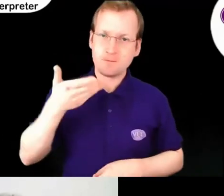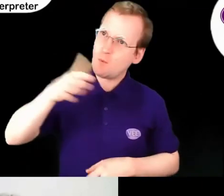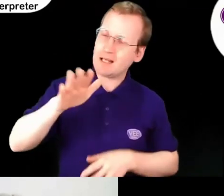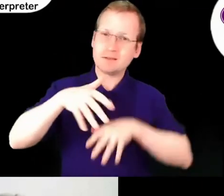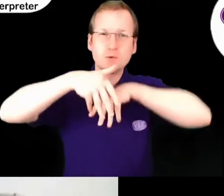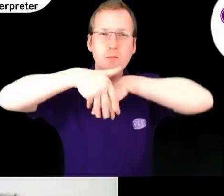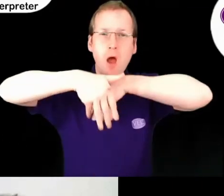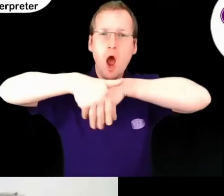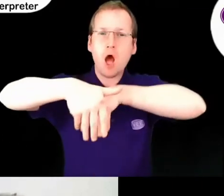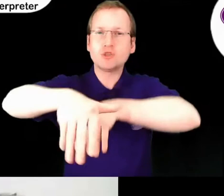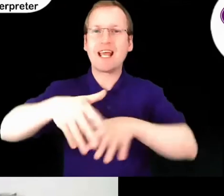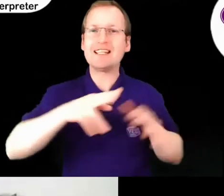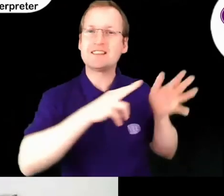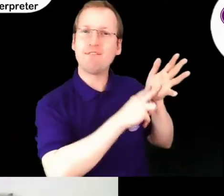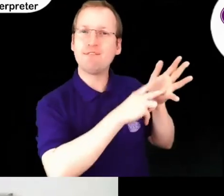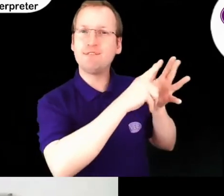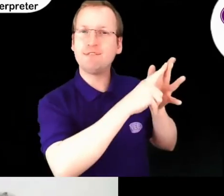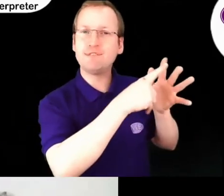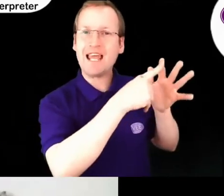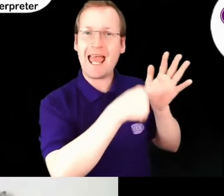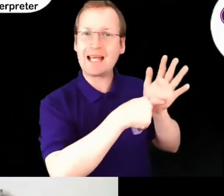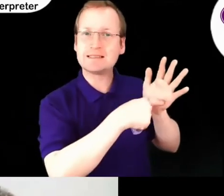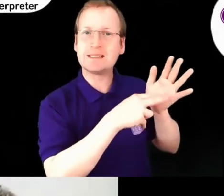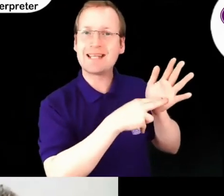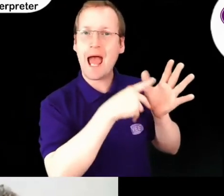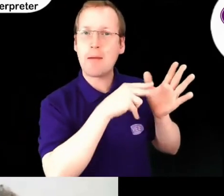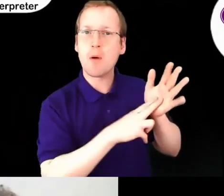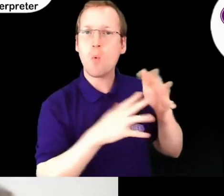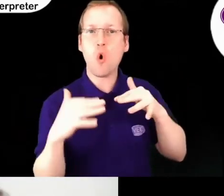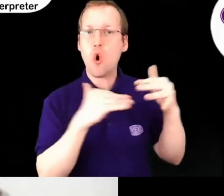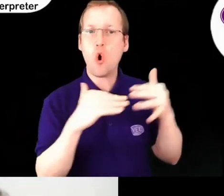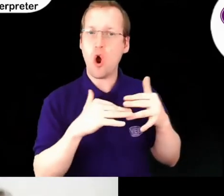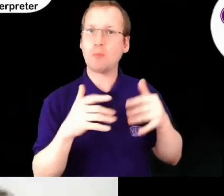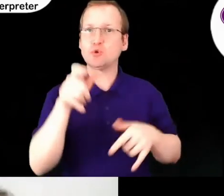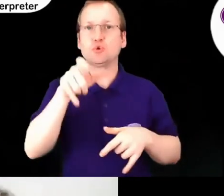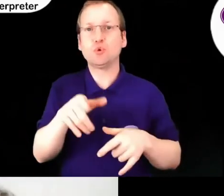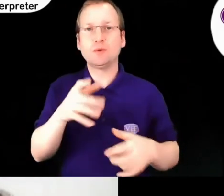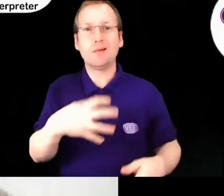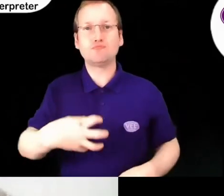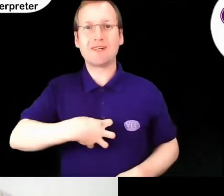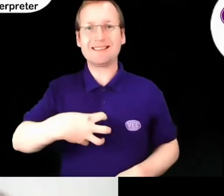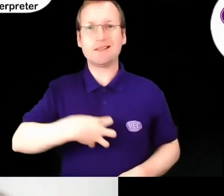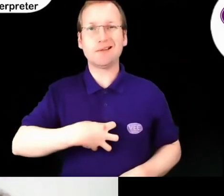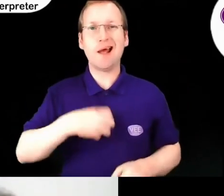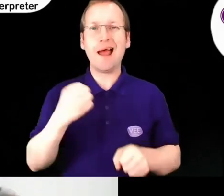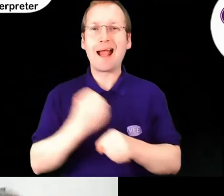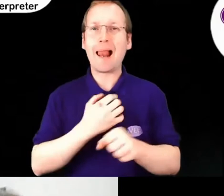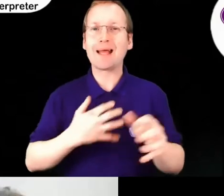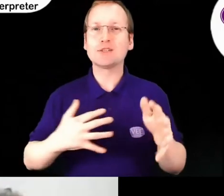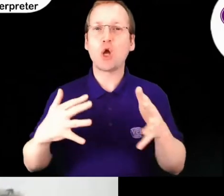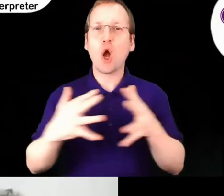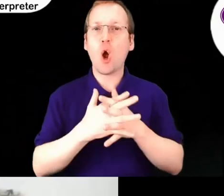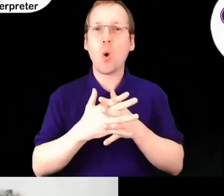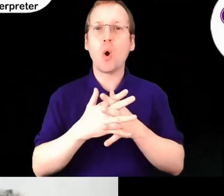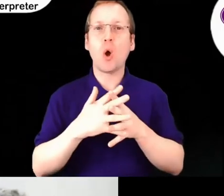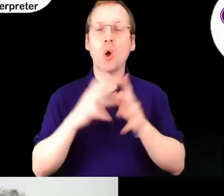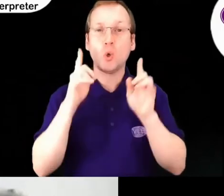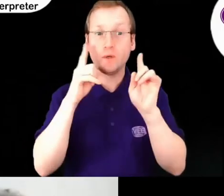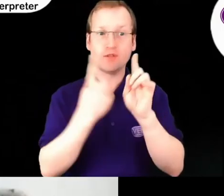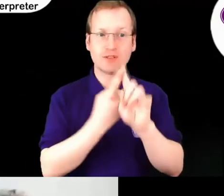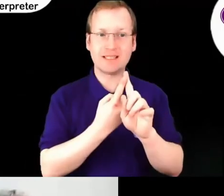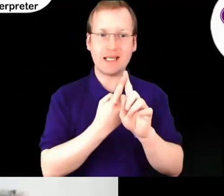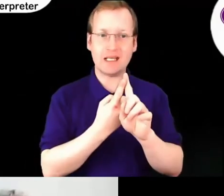against the Vietnam War when I was a student president in Glasgow University. I started a gay society, this is